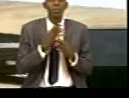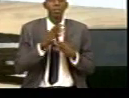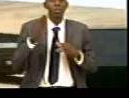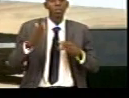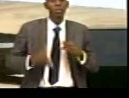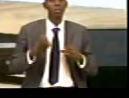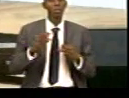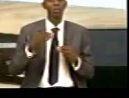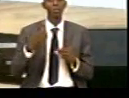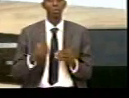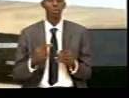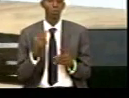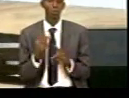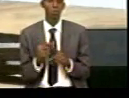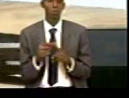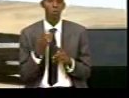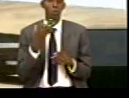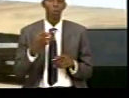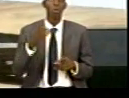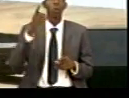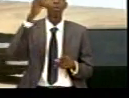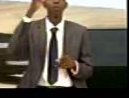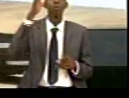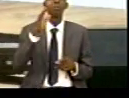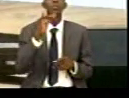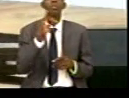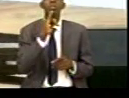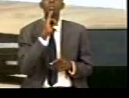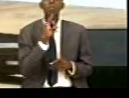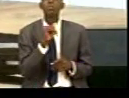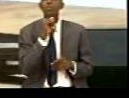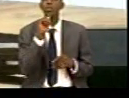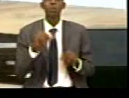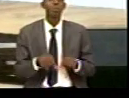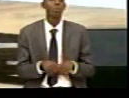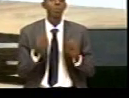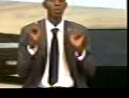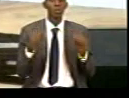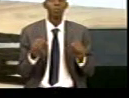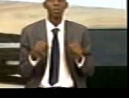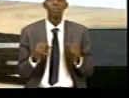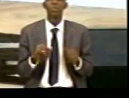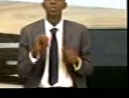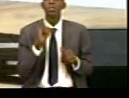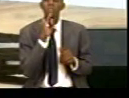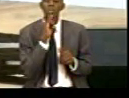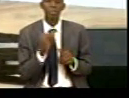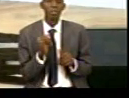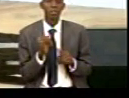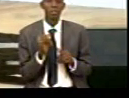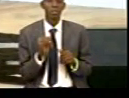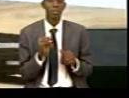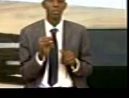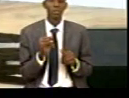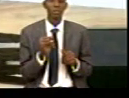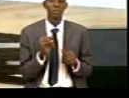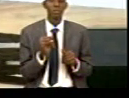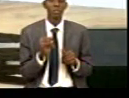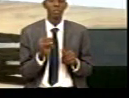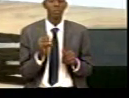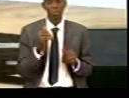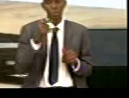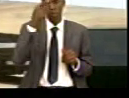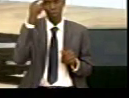the Word of God is unbreakable, is given by God, and because of